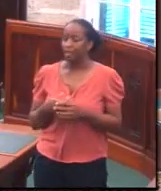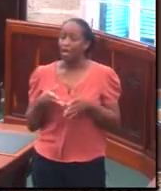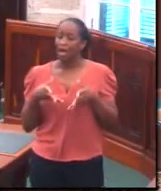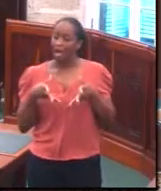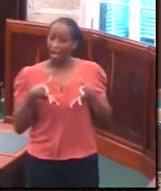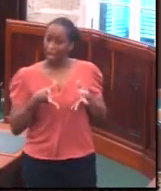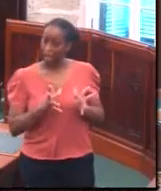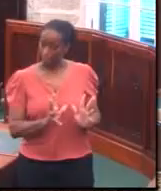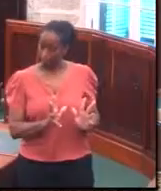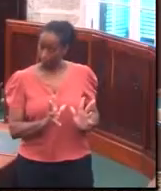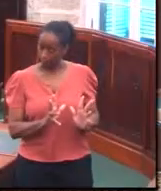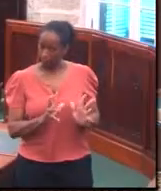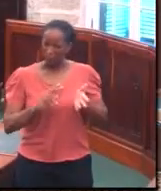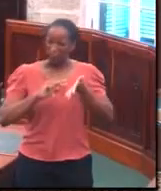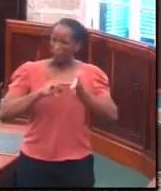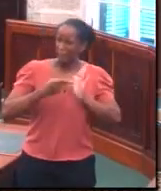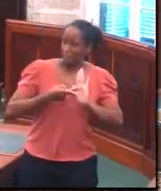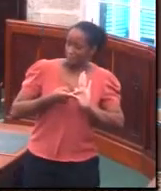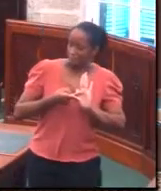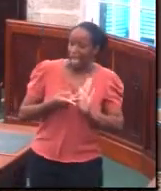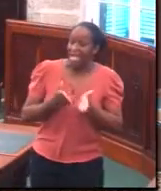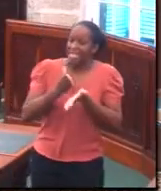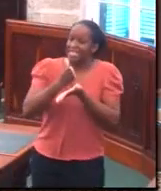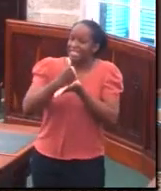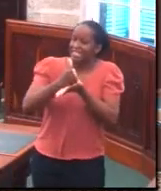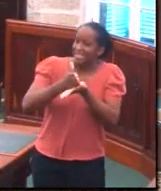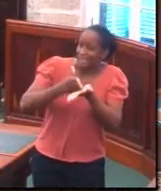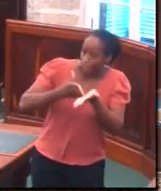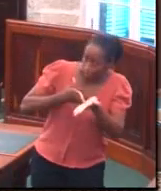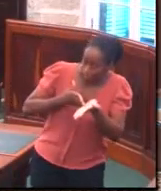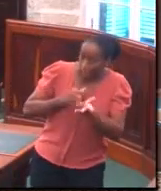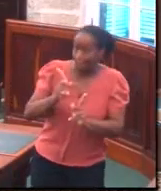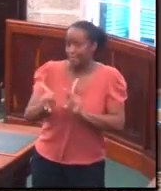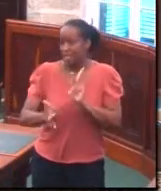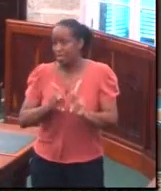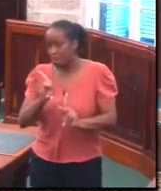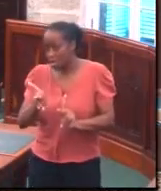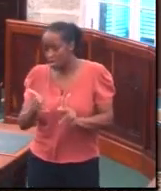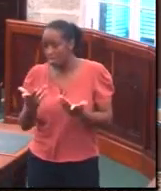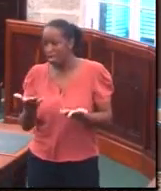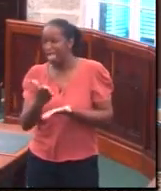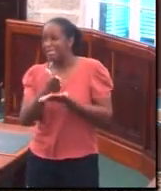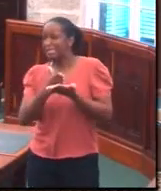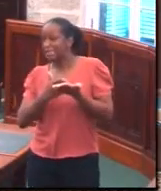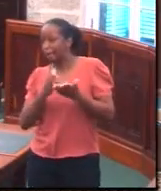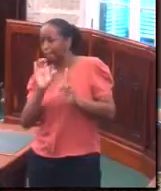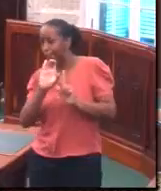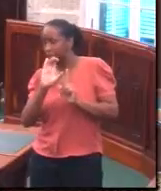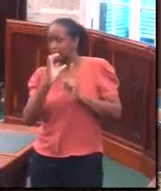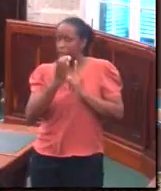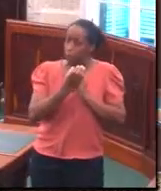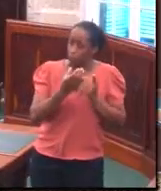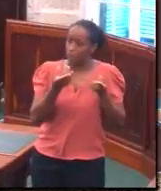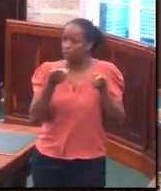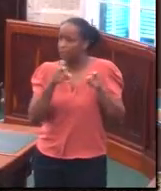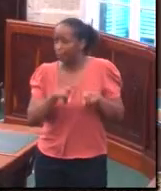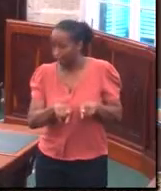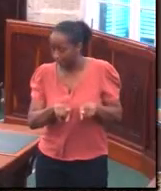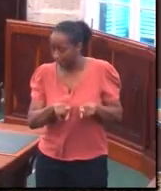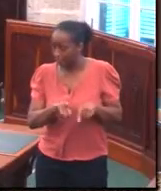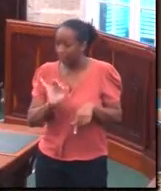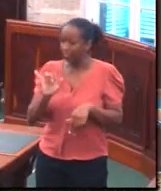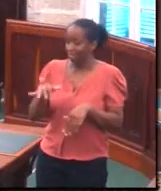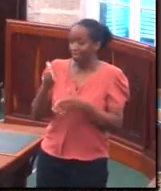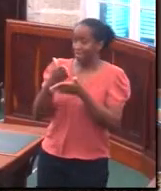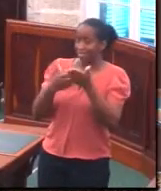in certain circumstances from the condemnation of Section 5 largely.